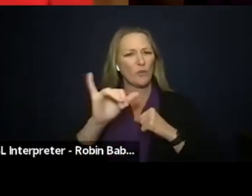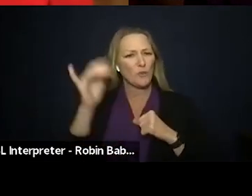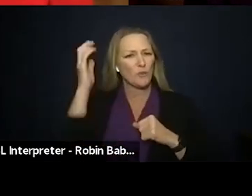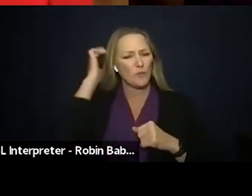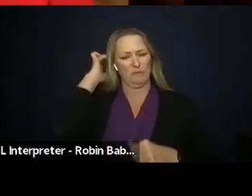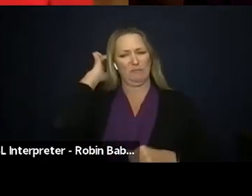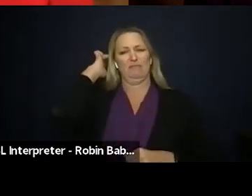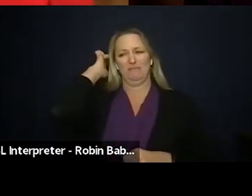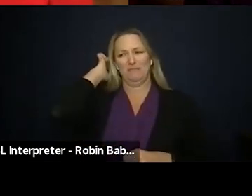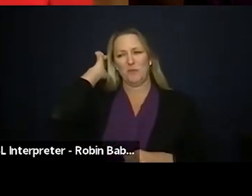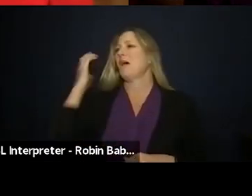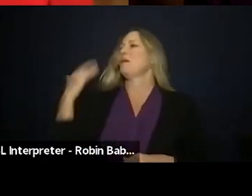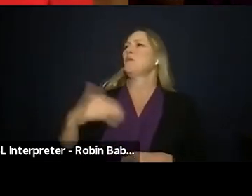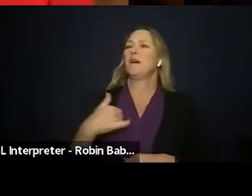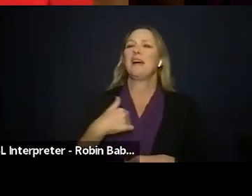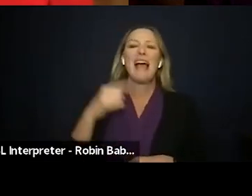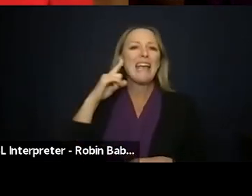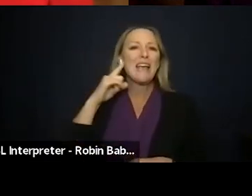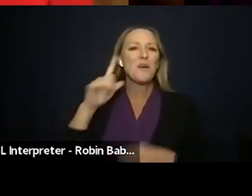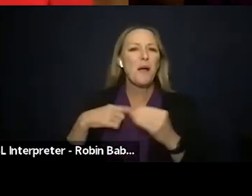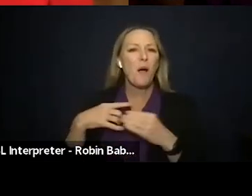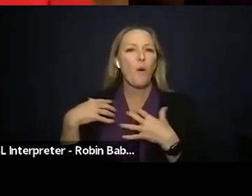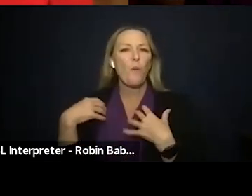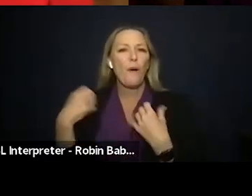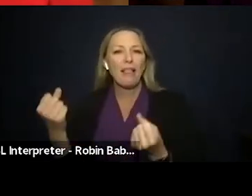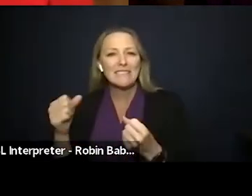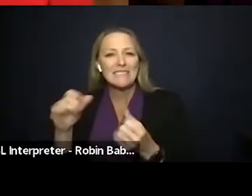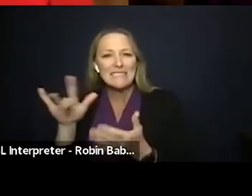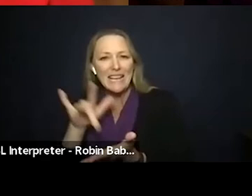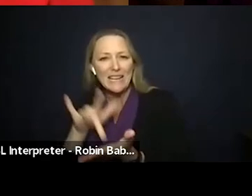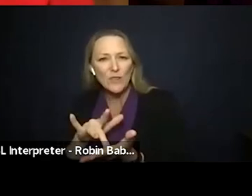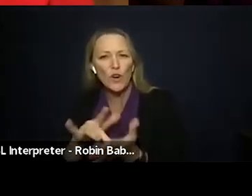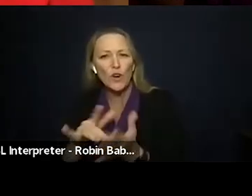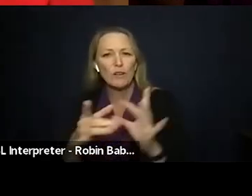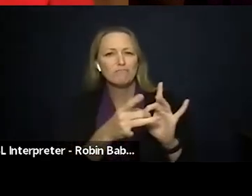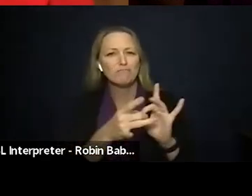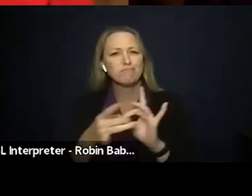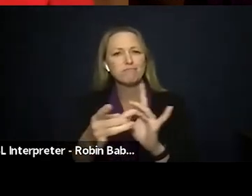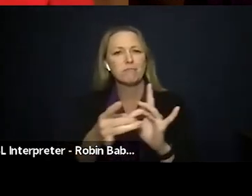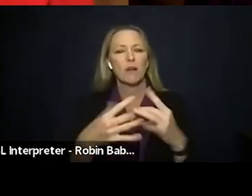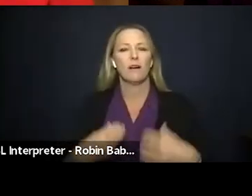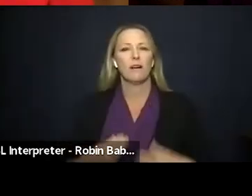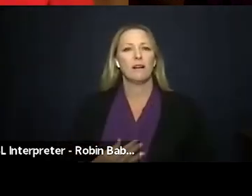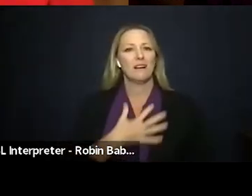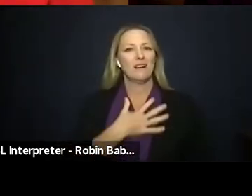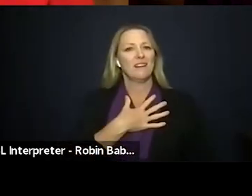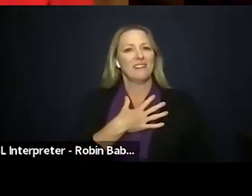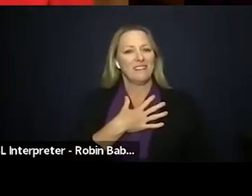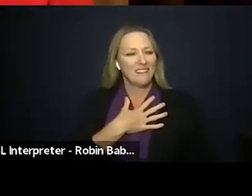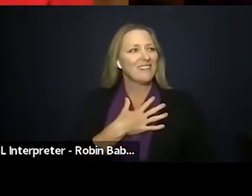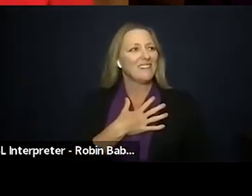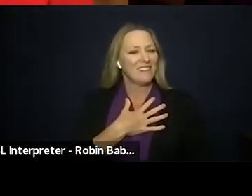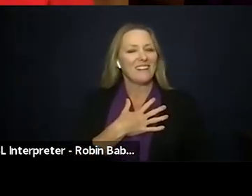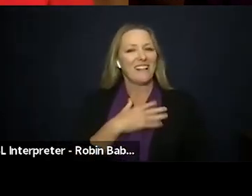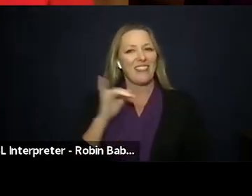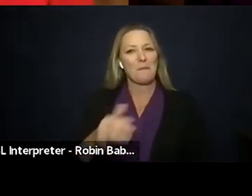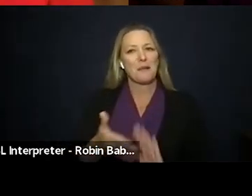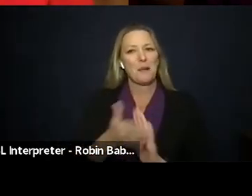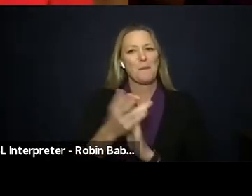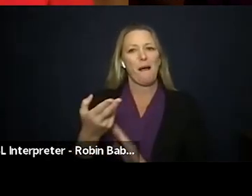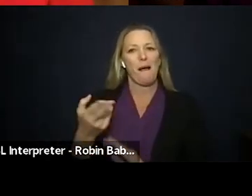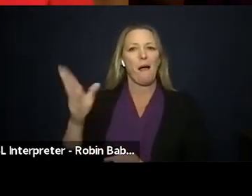know to hear about the combination of a wellness center is incredibly inspiring to have that be the hub at such an important